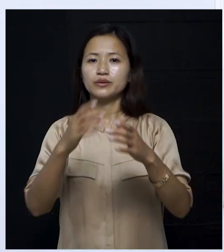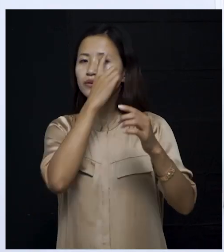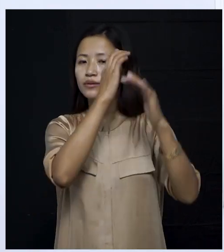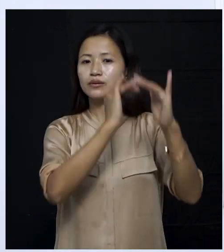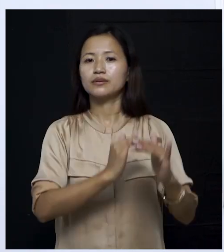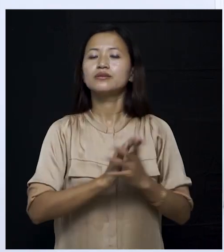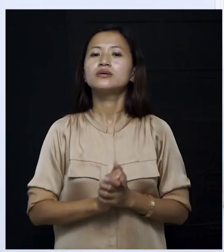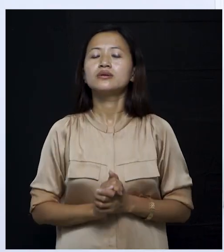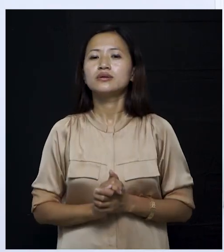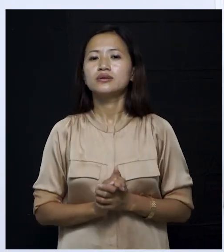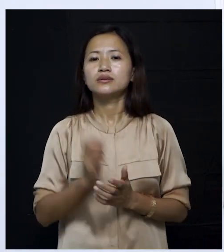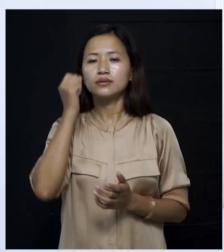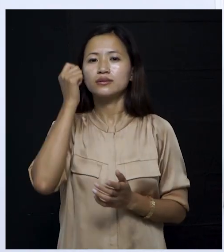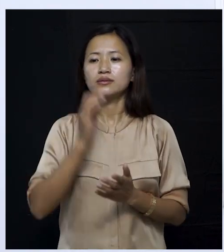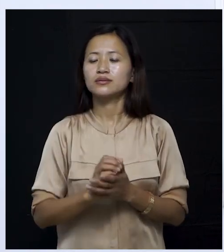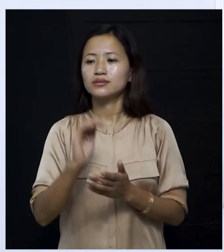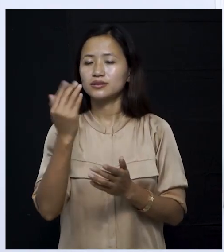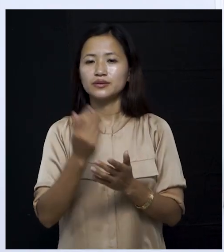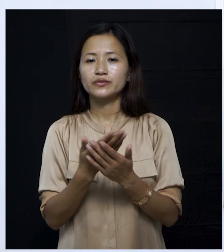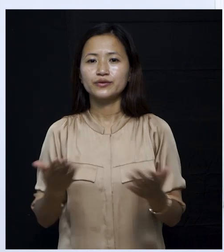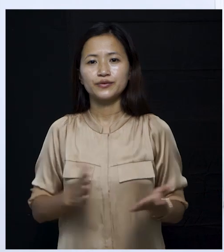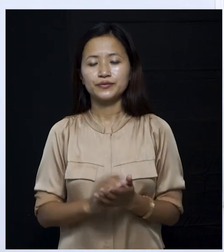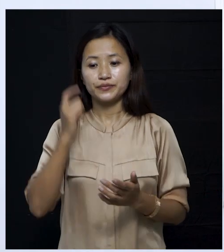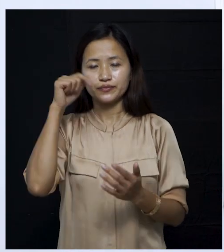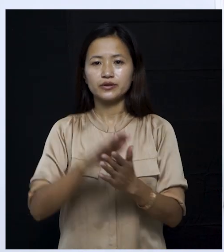hope you have understood something from this